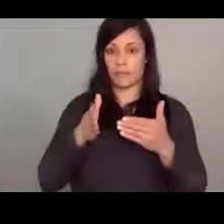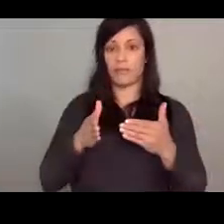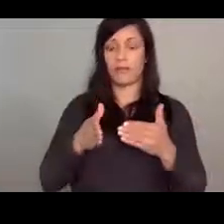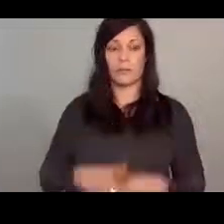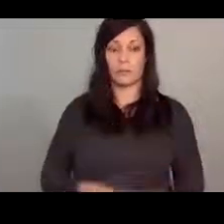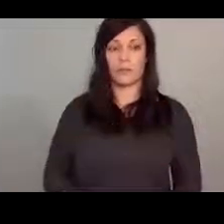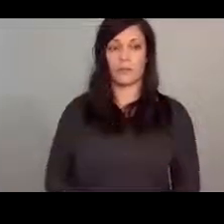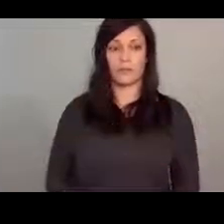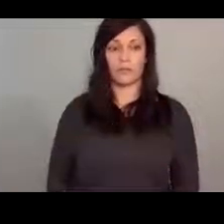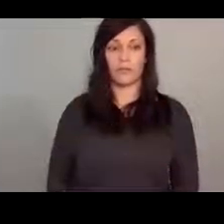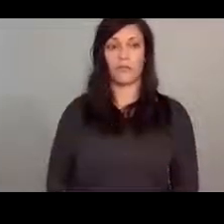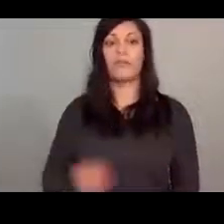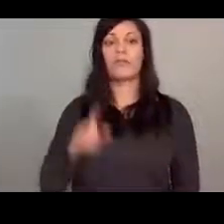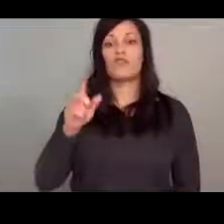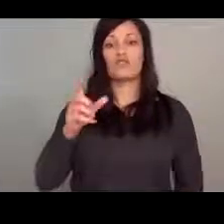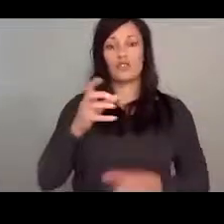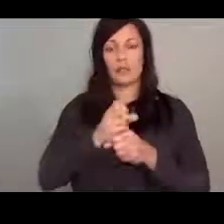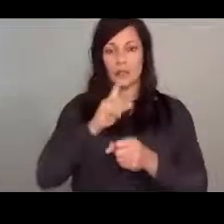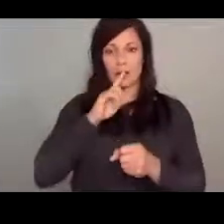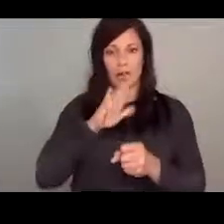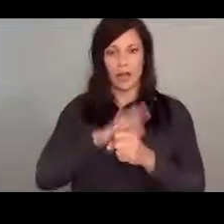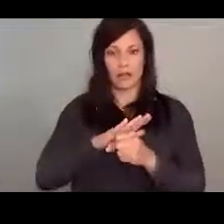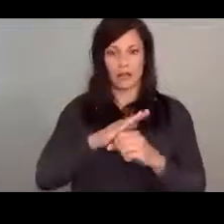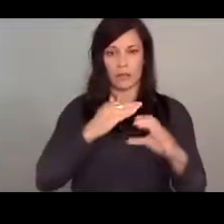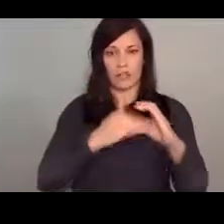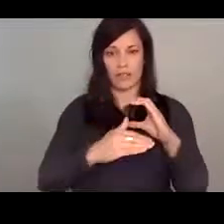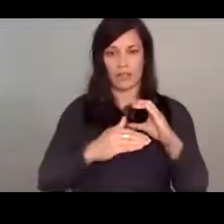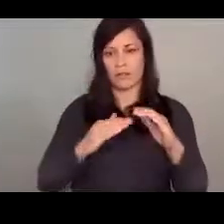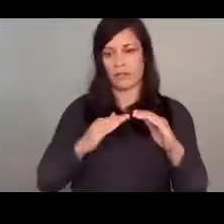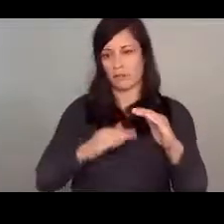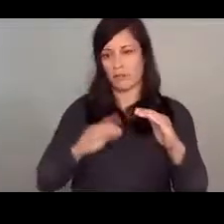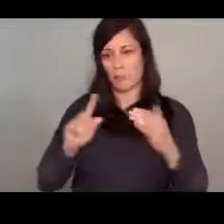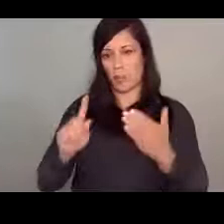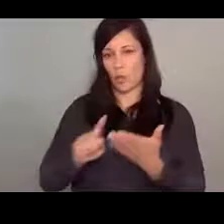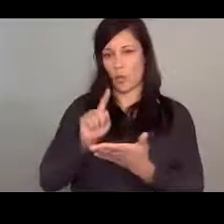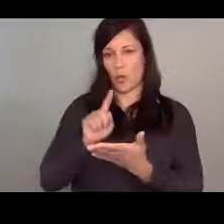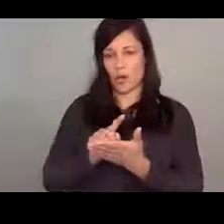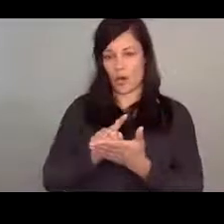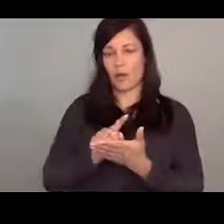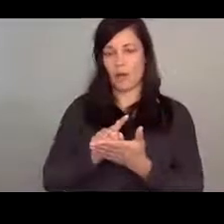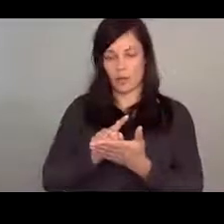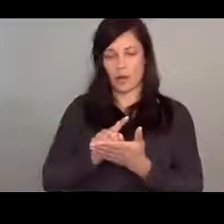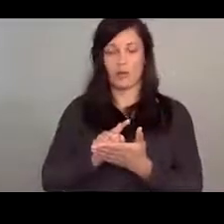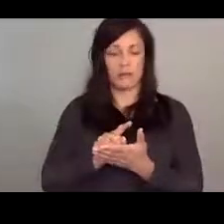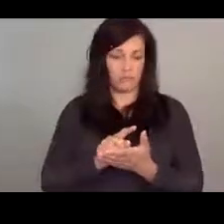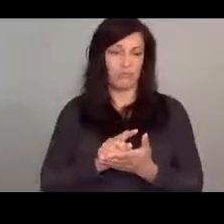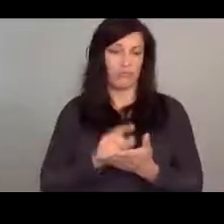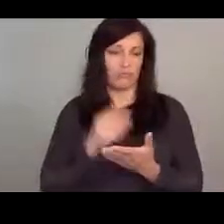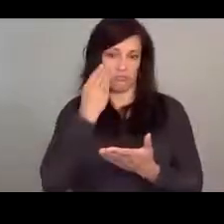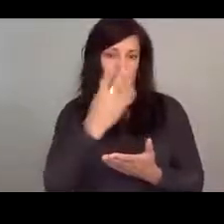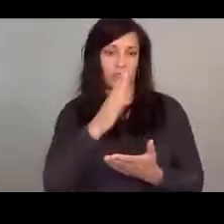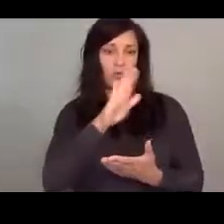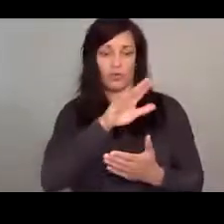should receive a confirmation email within an hour from the grants portal that your application has been